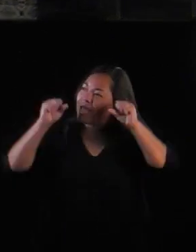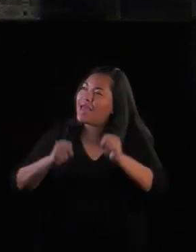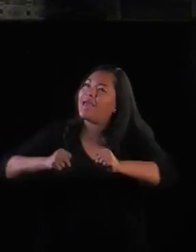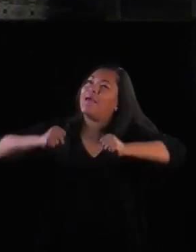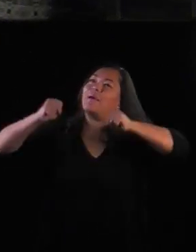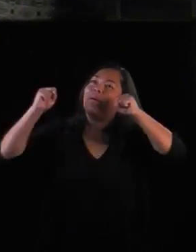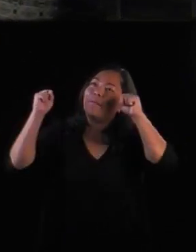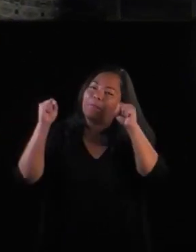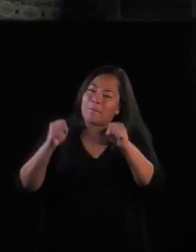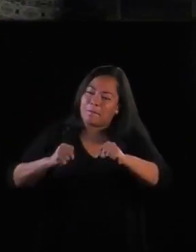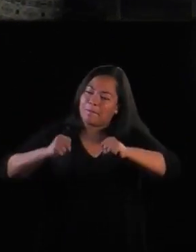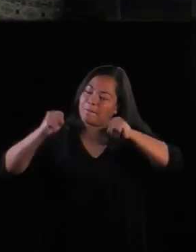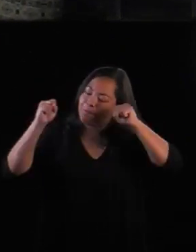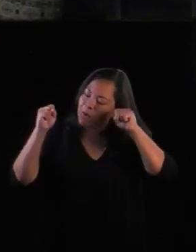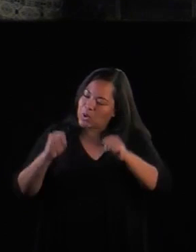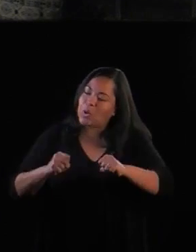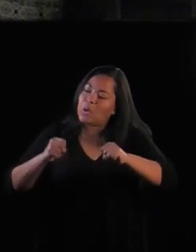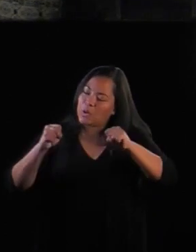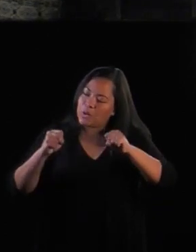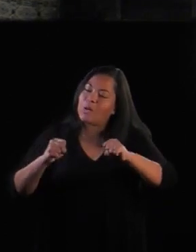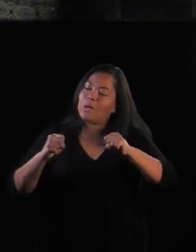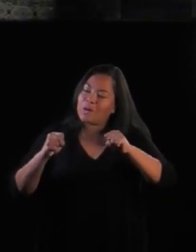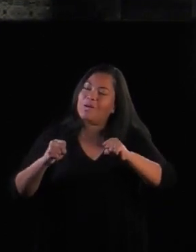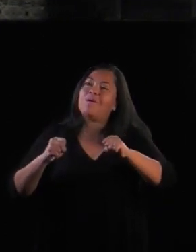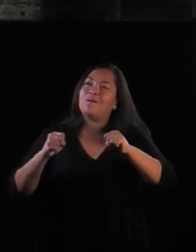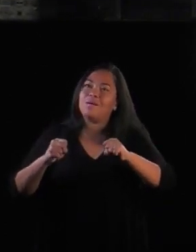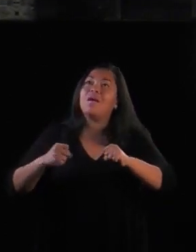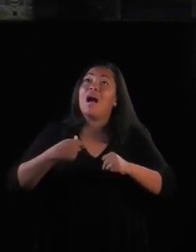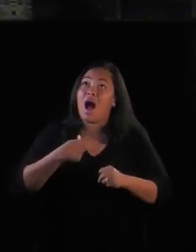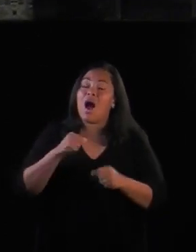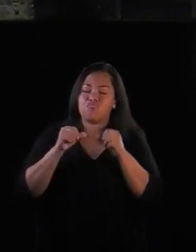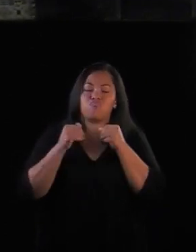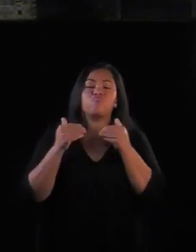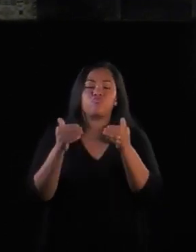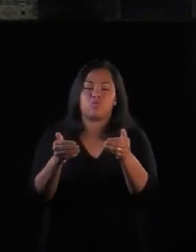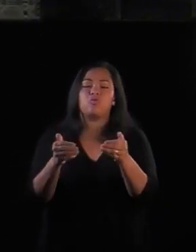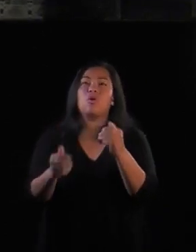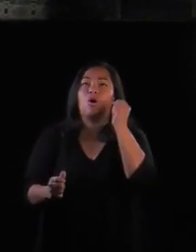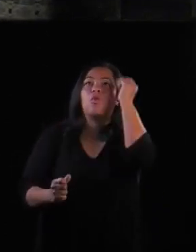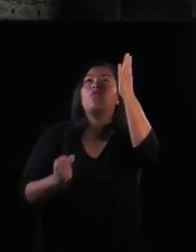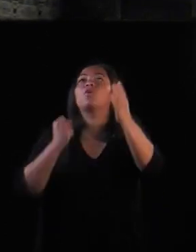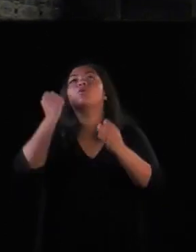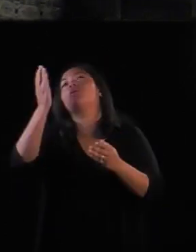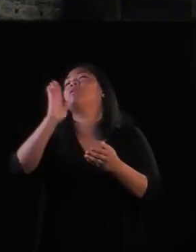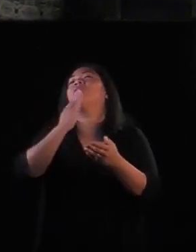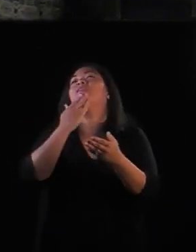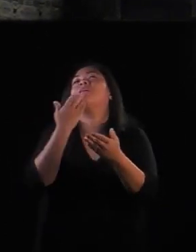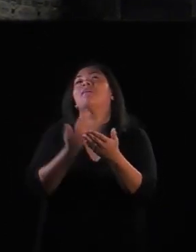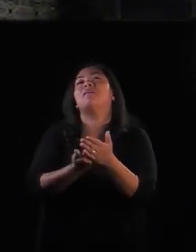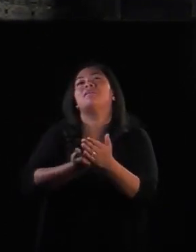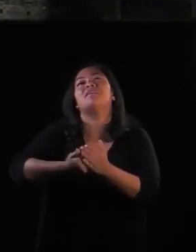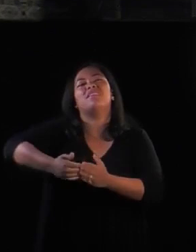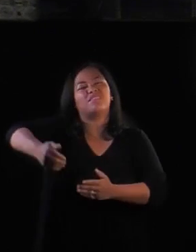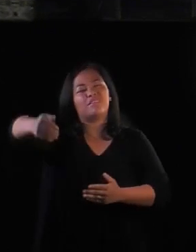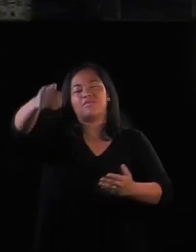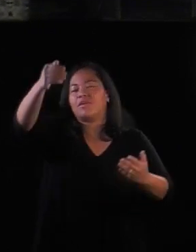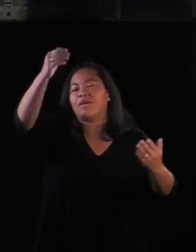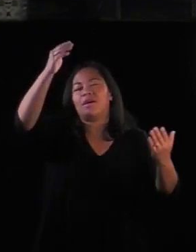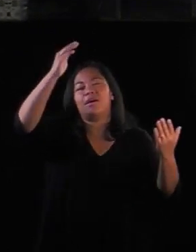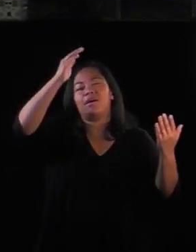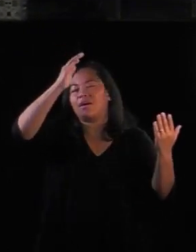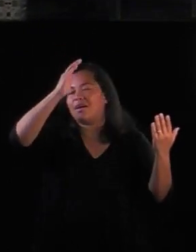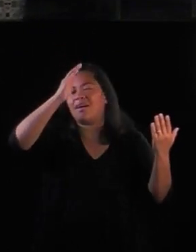am laid, oh, you make me able, oh, I am sing of the goodness